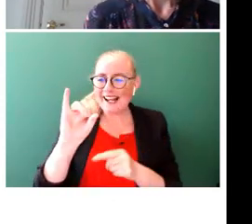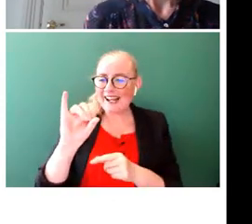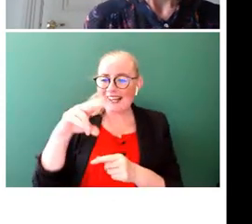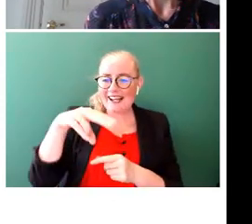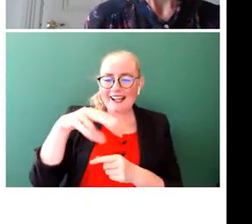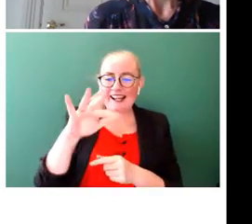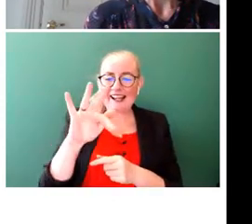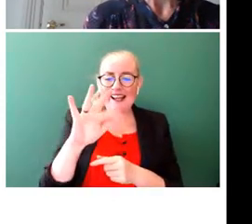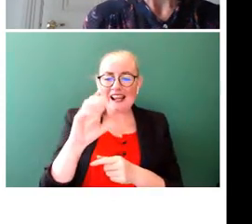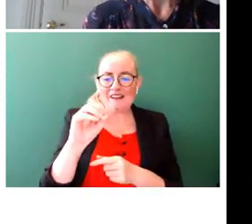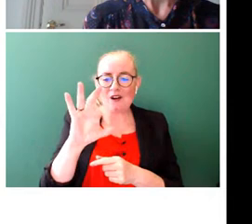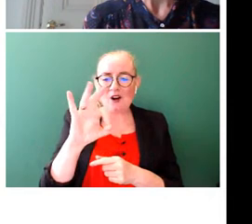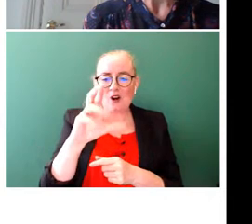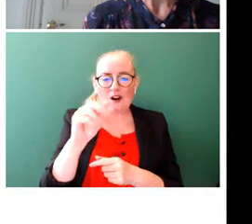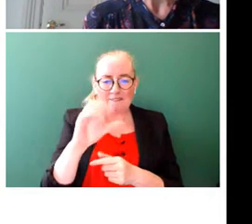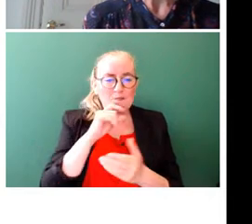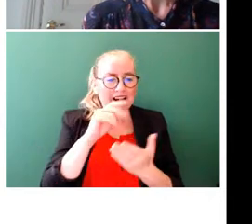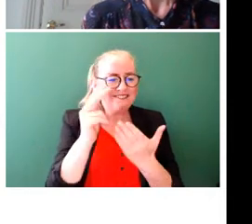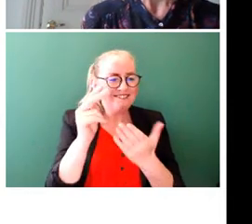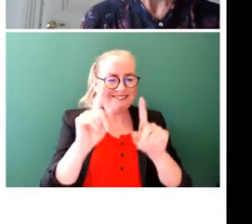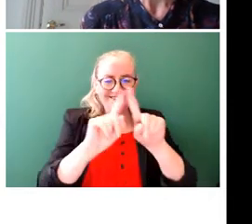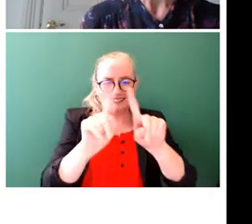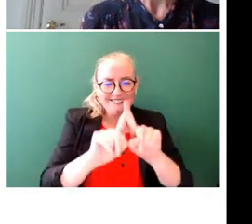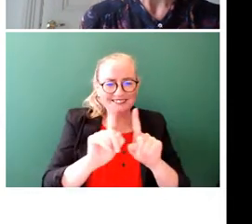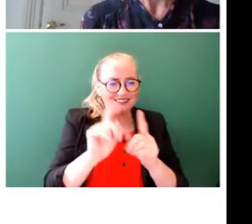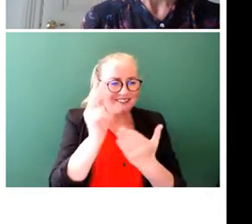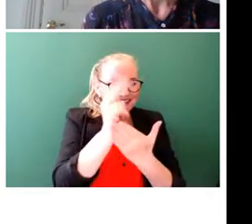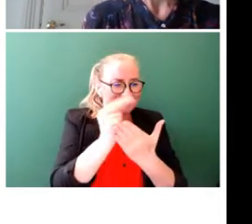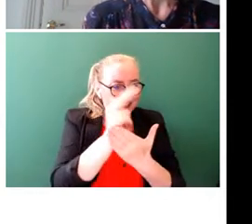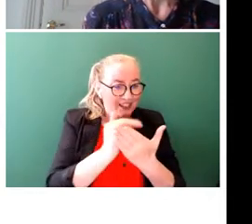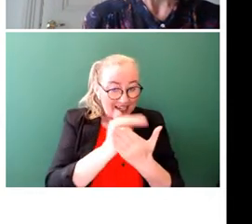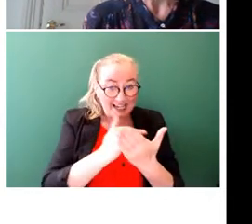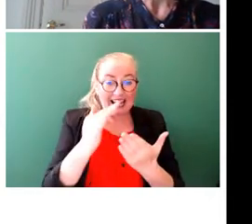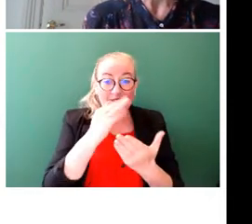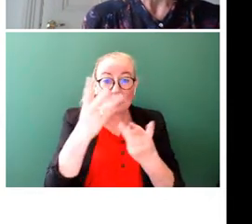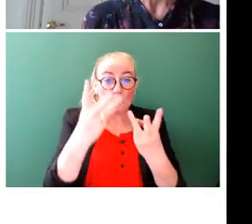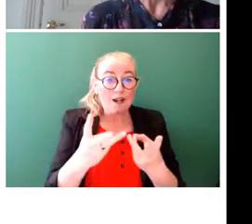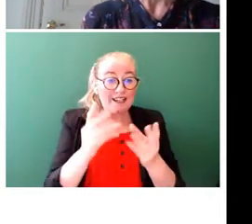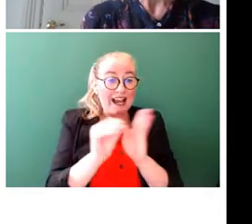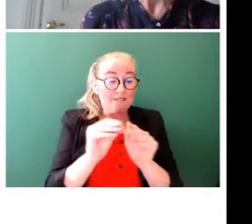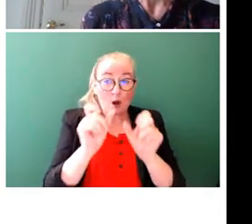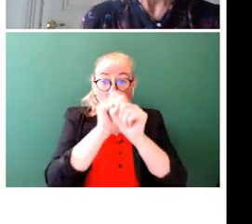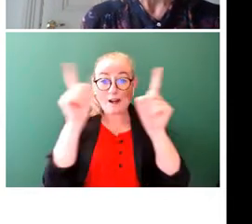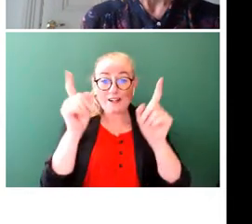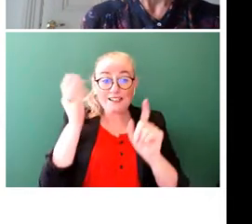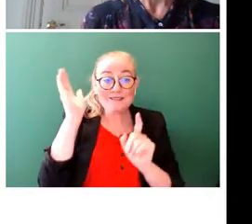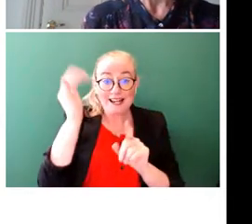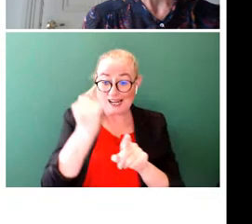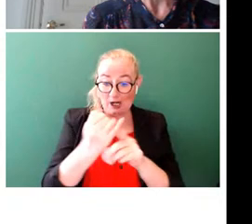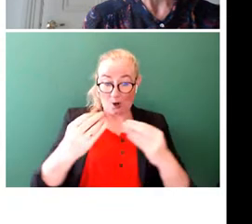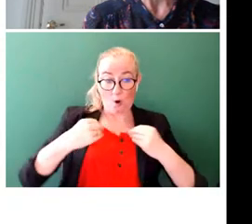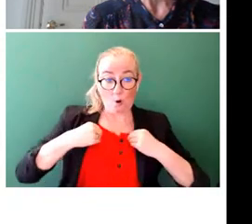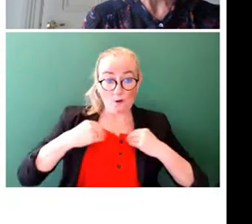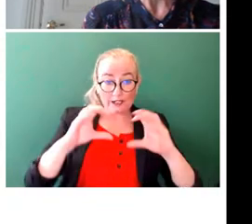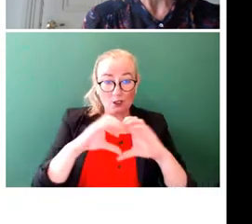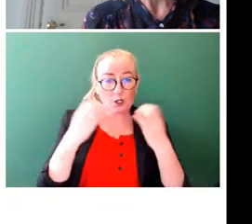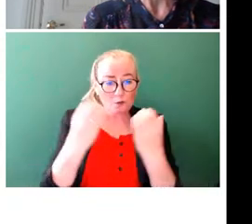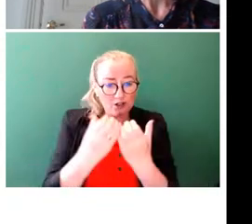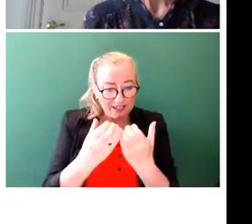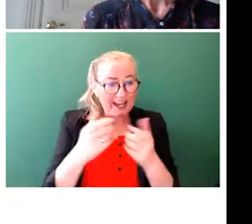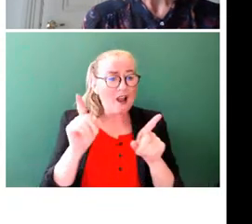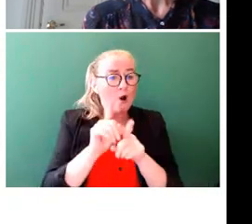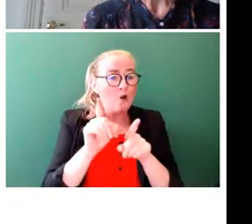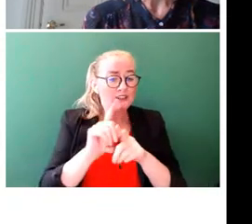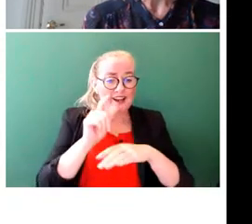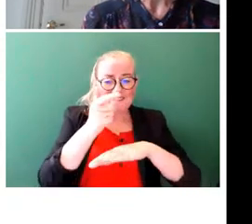as well that people can download. They can use those if they want to hold awareness talks in their own communities. There are inspirational videos